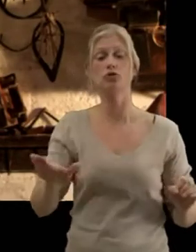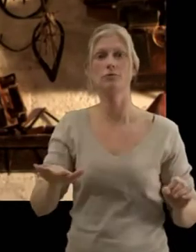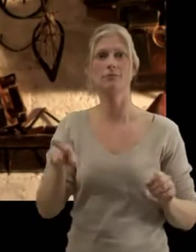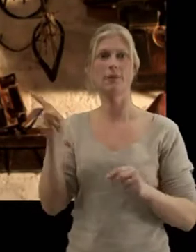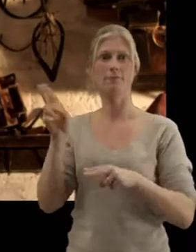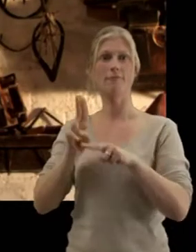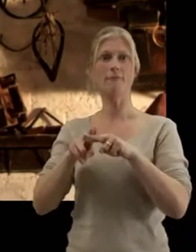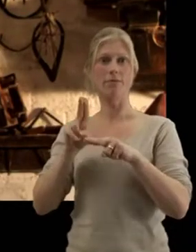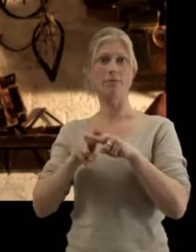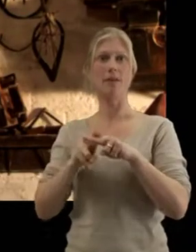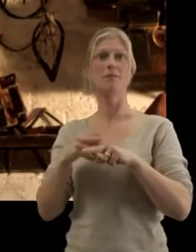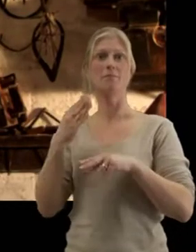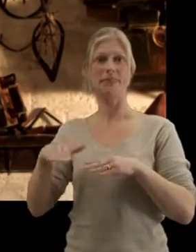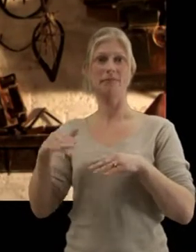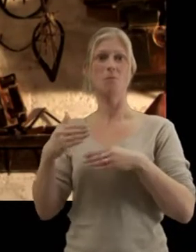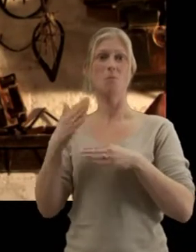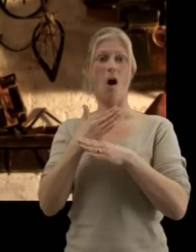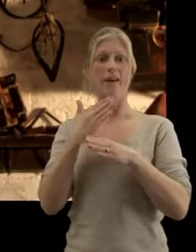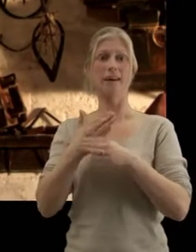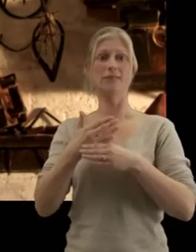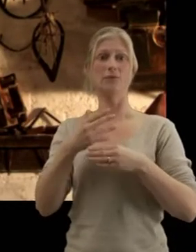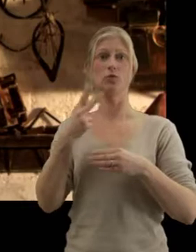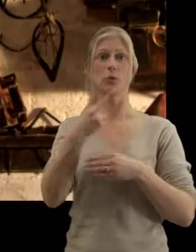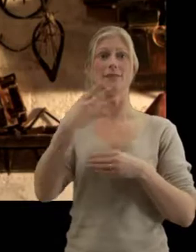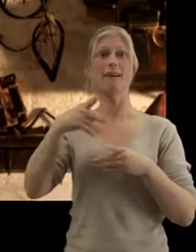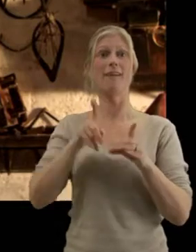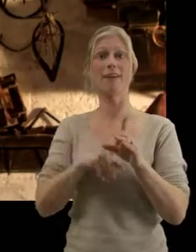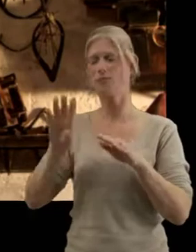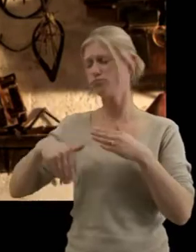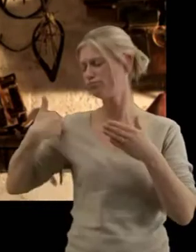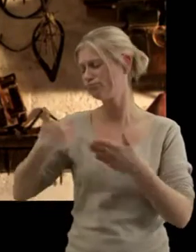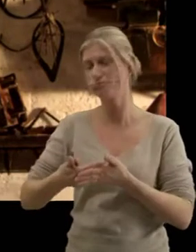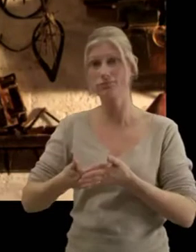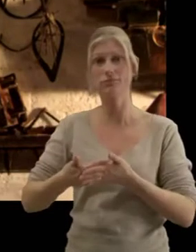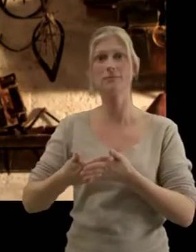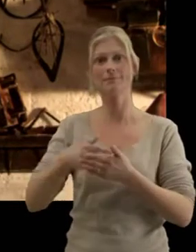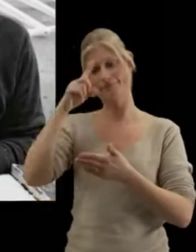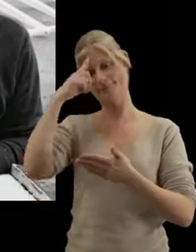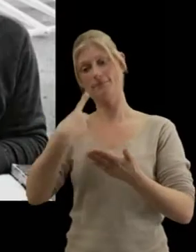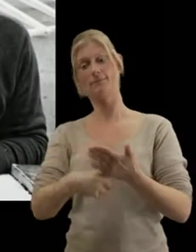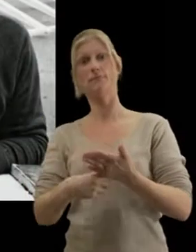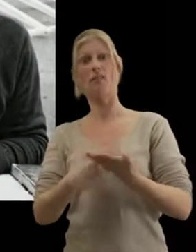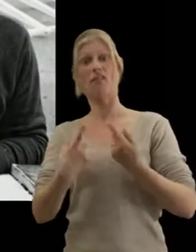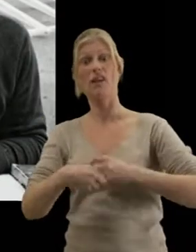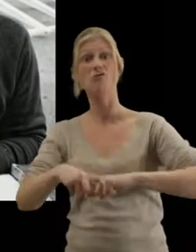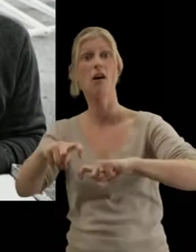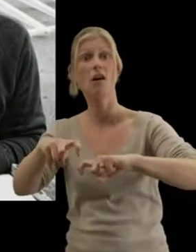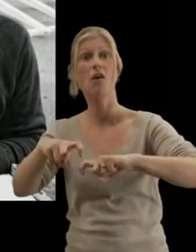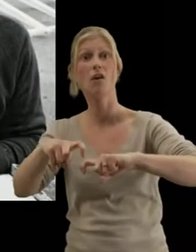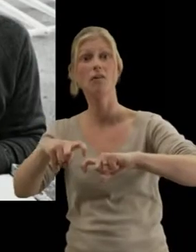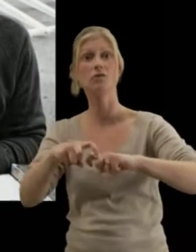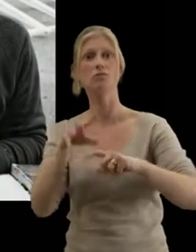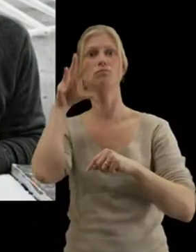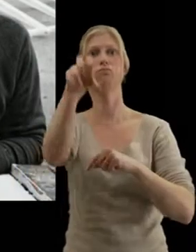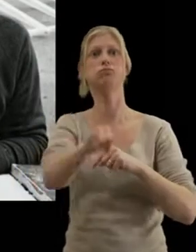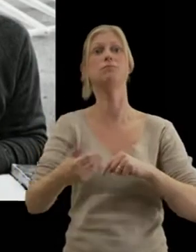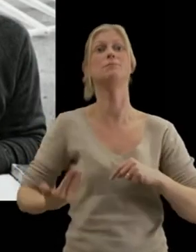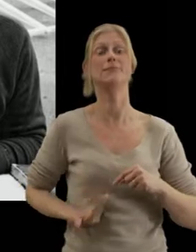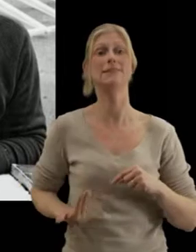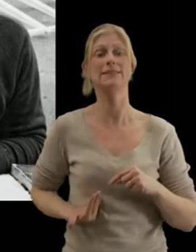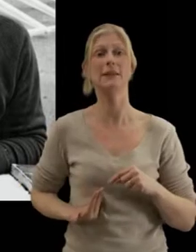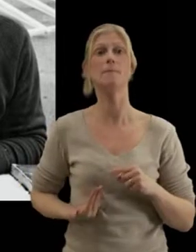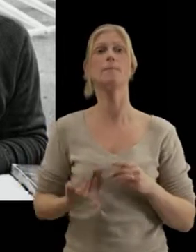father had been doing the work for 29 years then, so decided, well, carry on. So he took the business